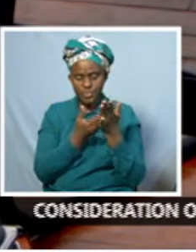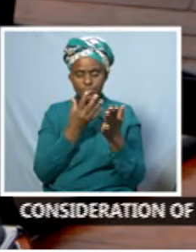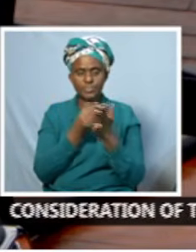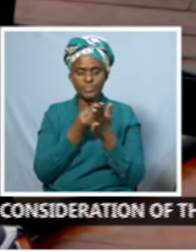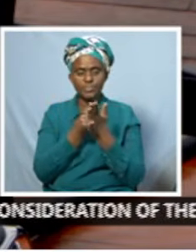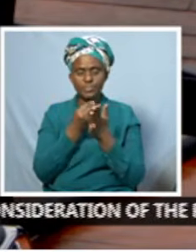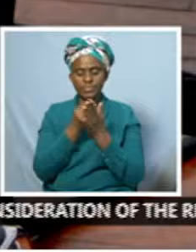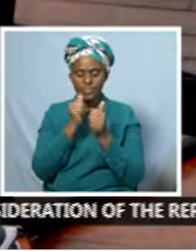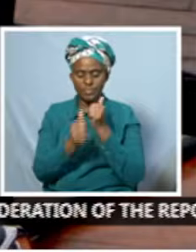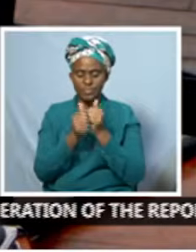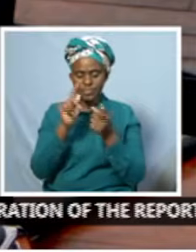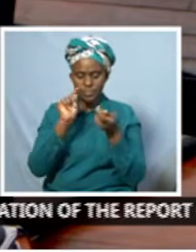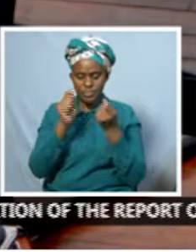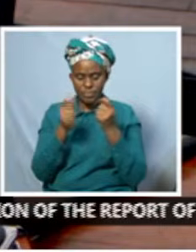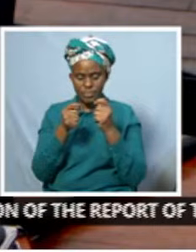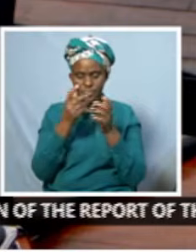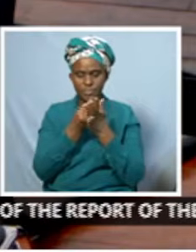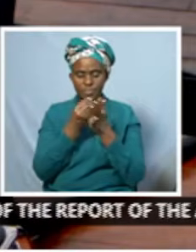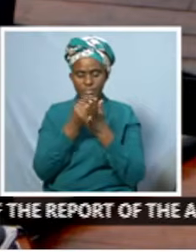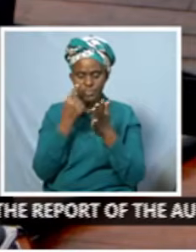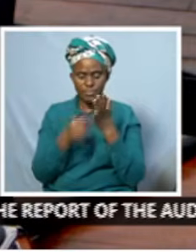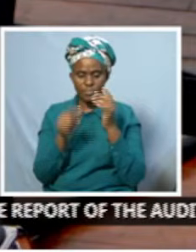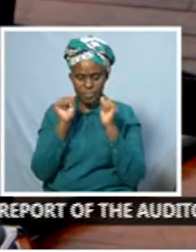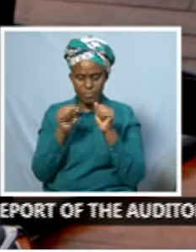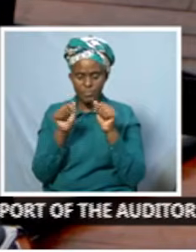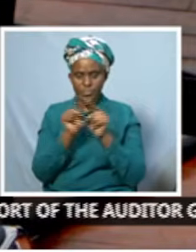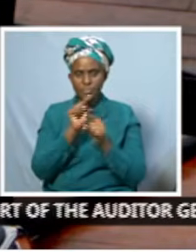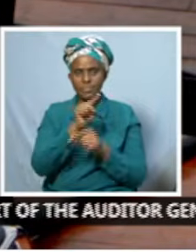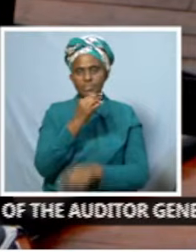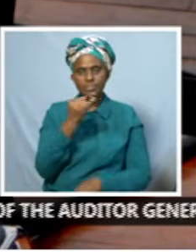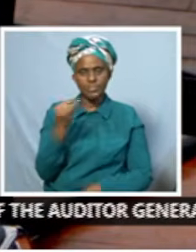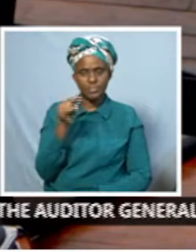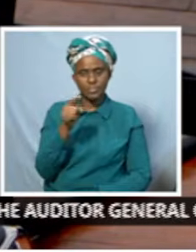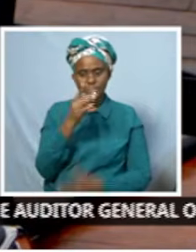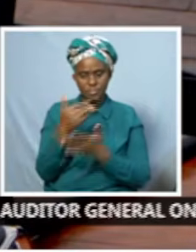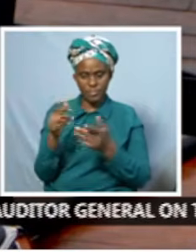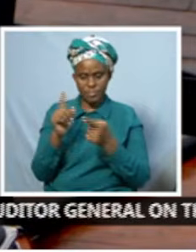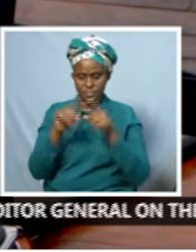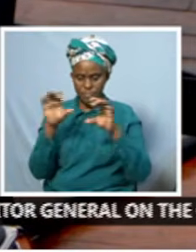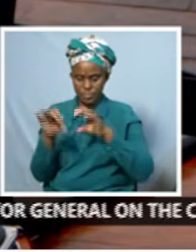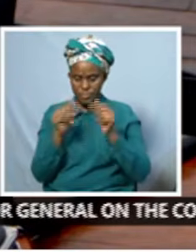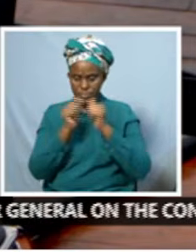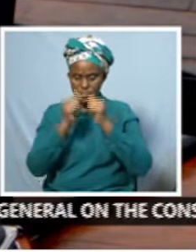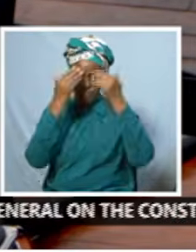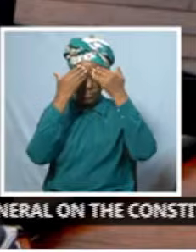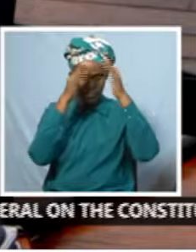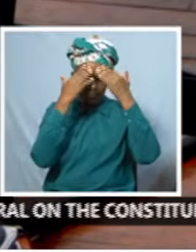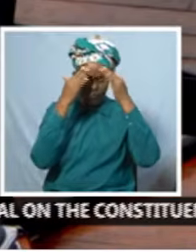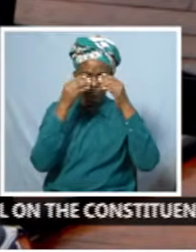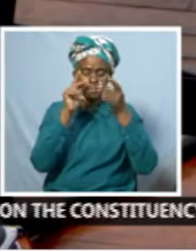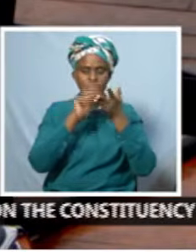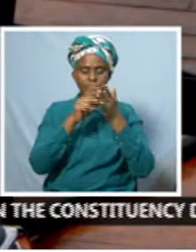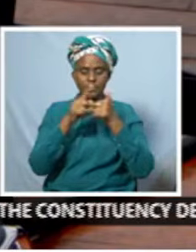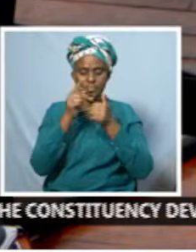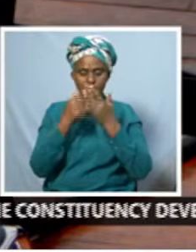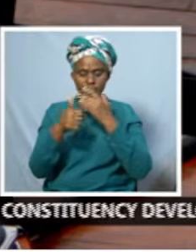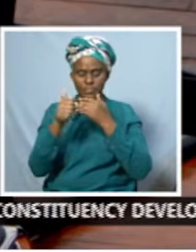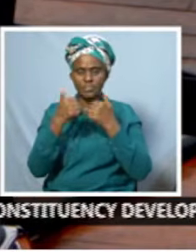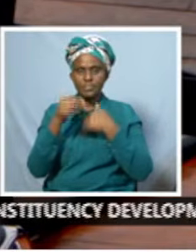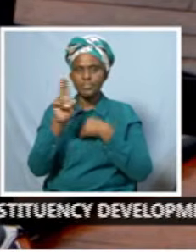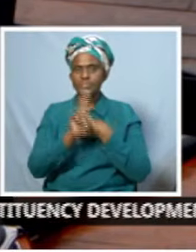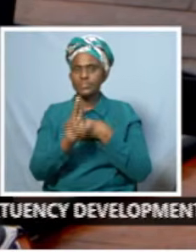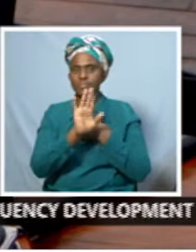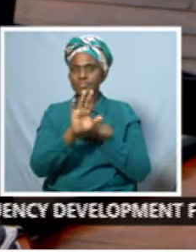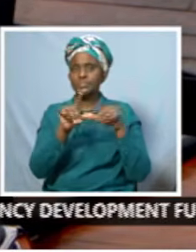funds, which are revolving funds? What could have been the issue? Is it something to do with sensitization, that the uptake